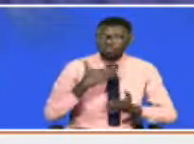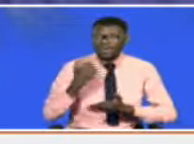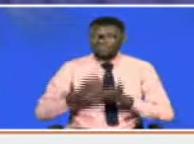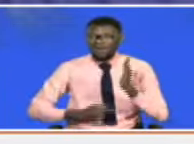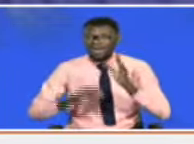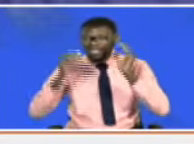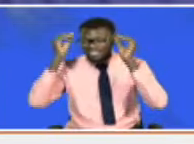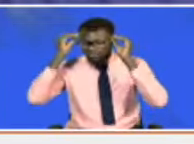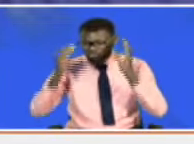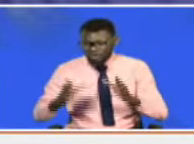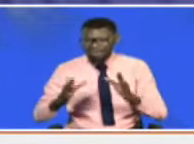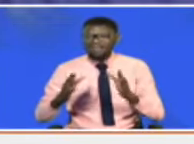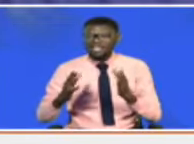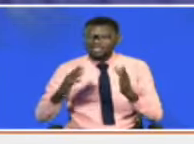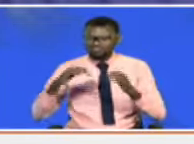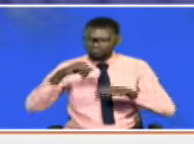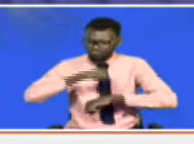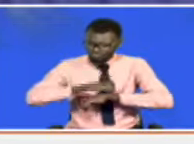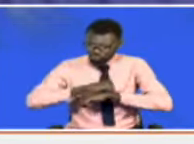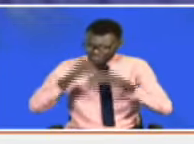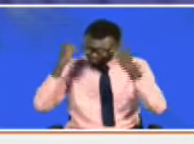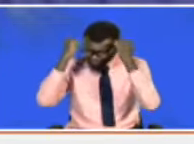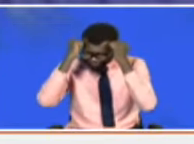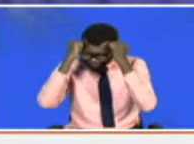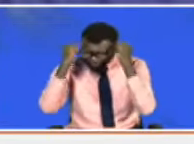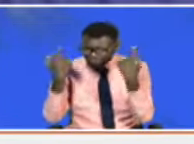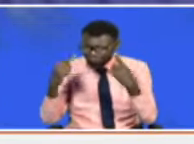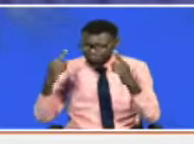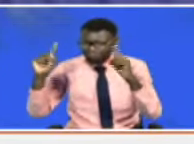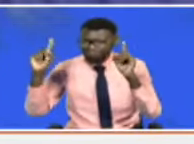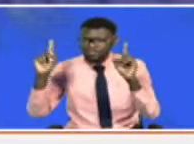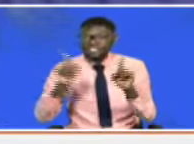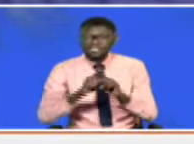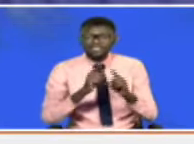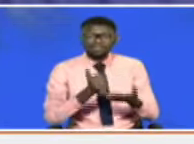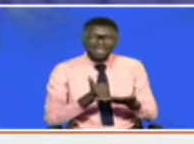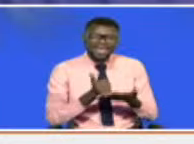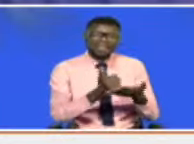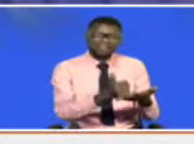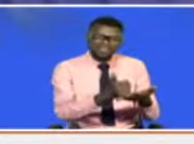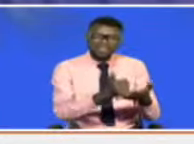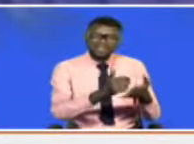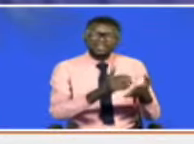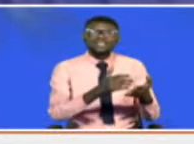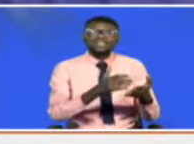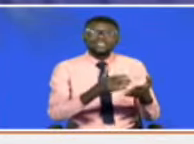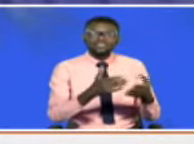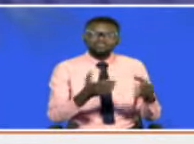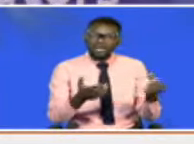studies but are also prepared to contribute to sustainable development